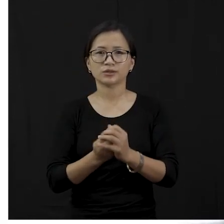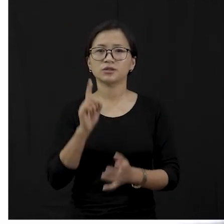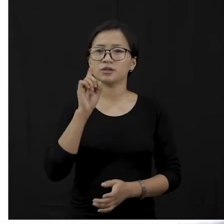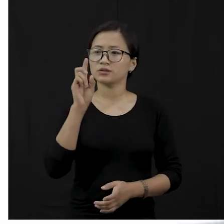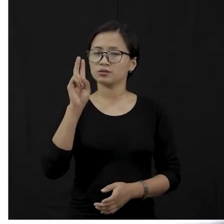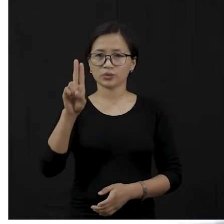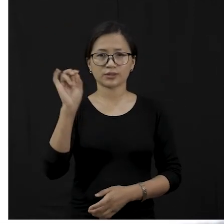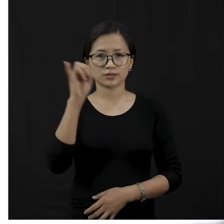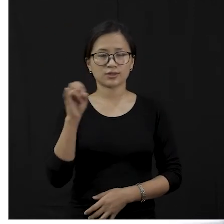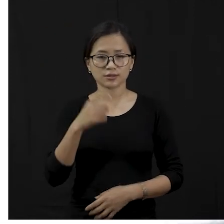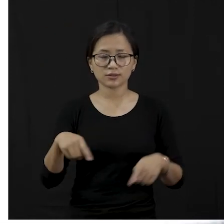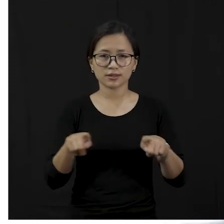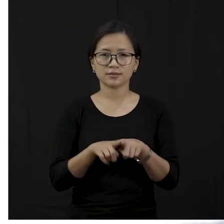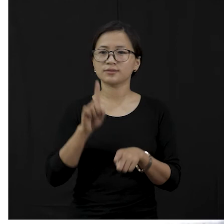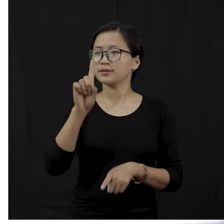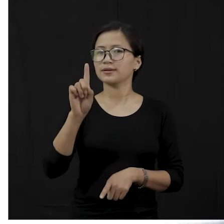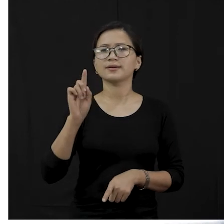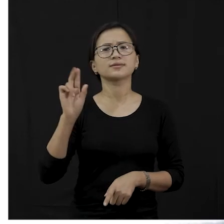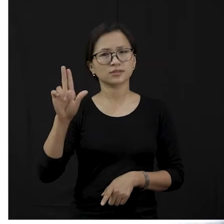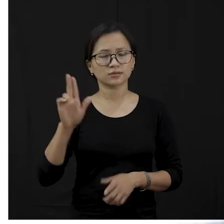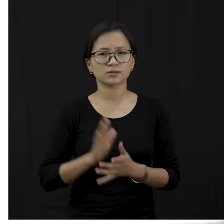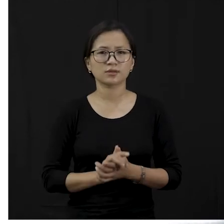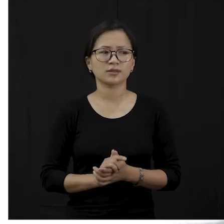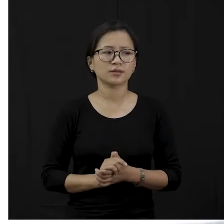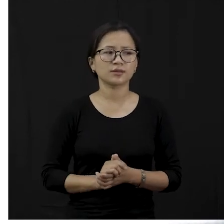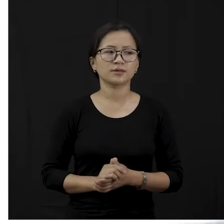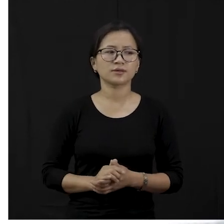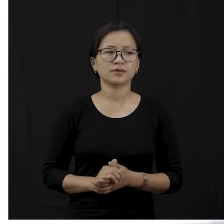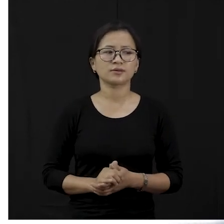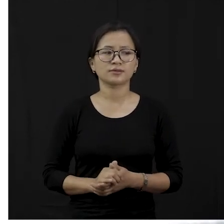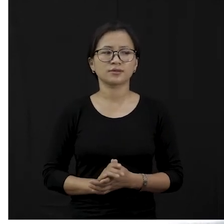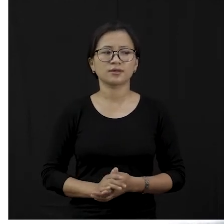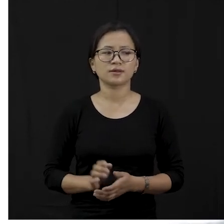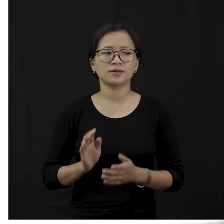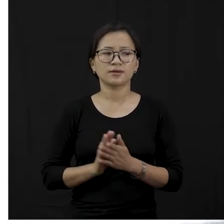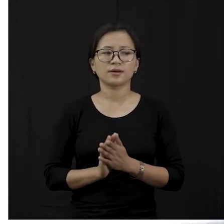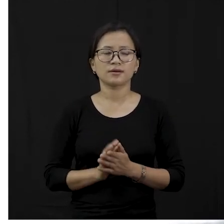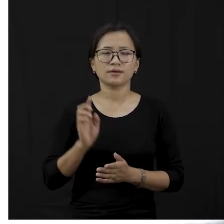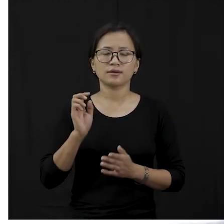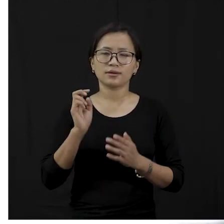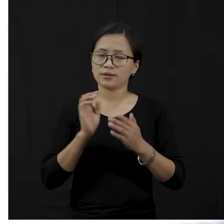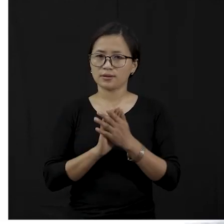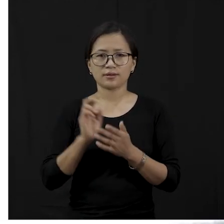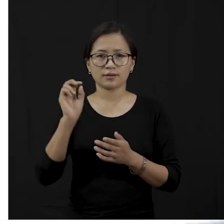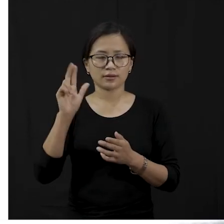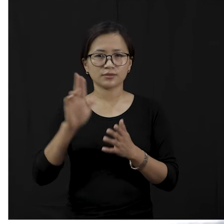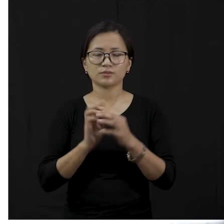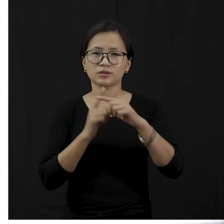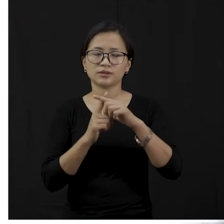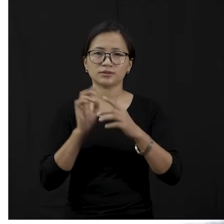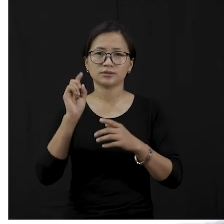26 and 18. 8 plus 6 is equal to 14. Yes. Then 14 is